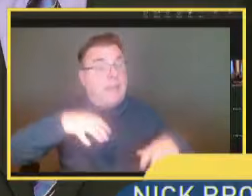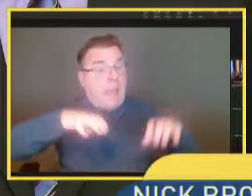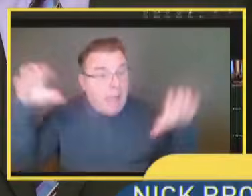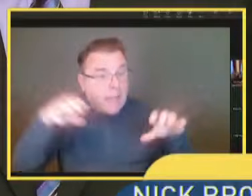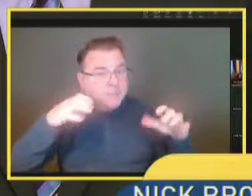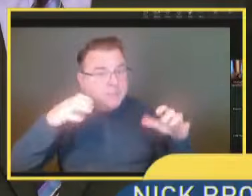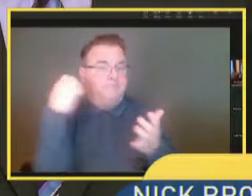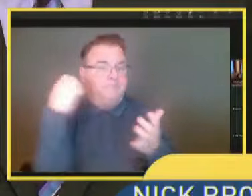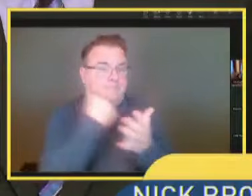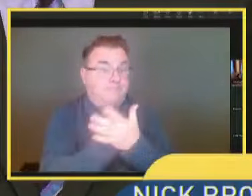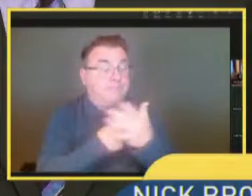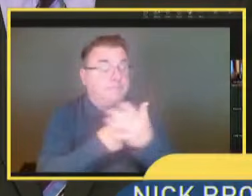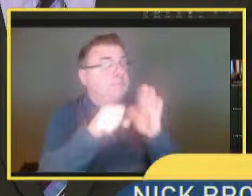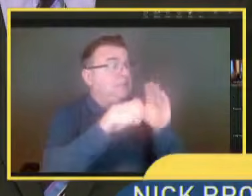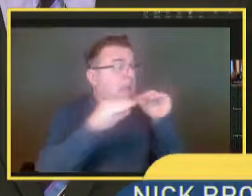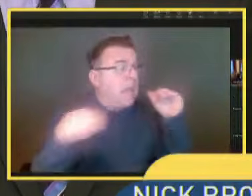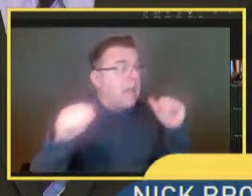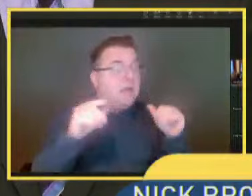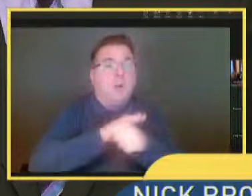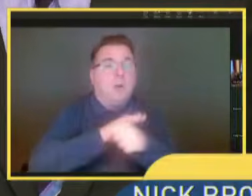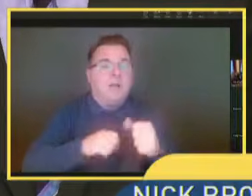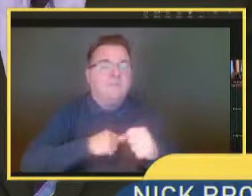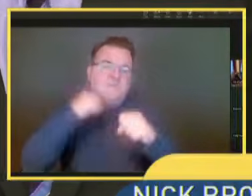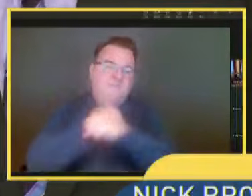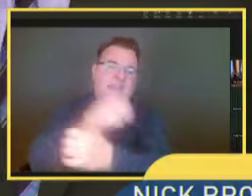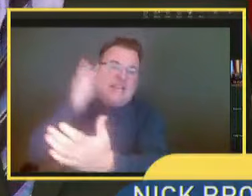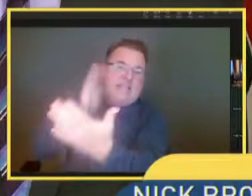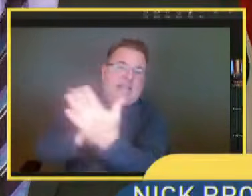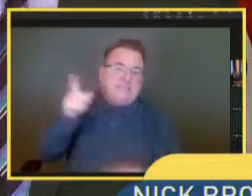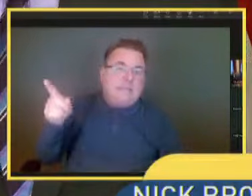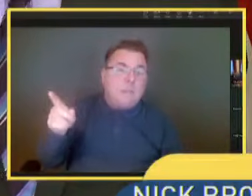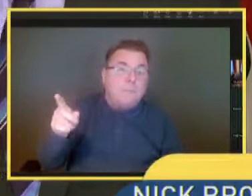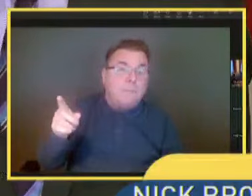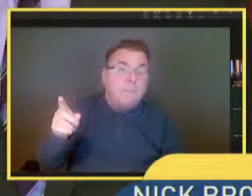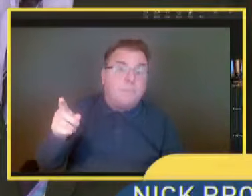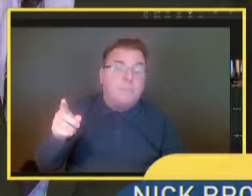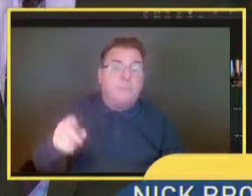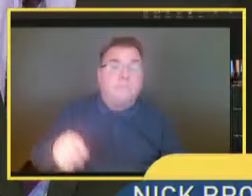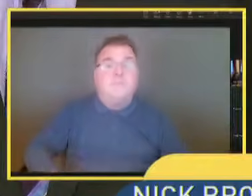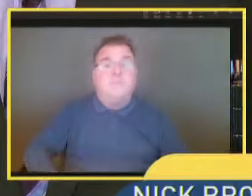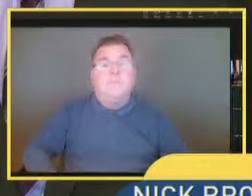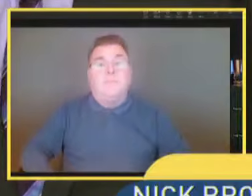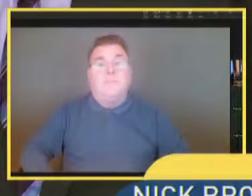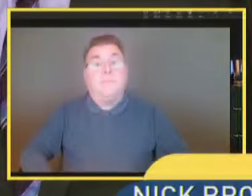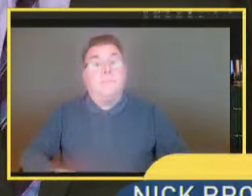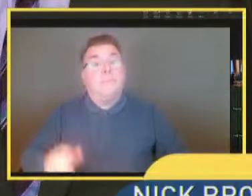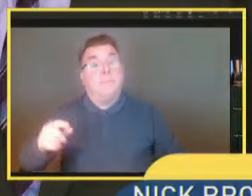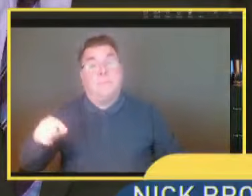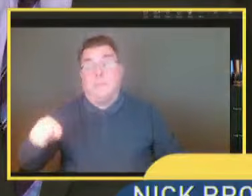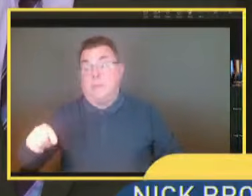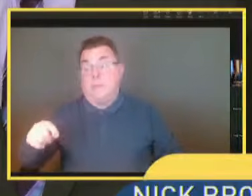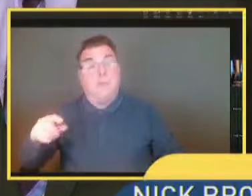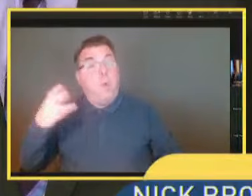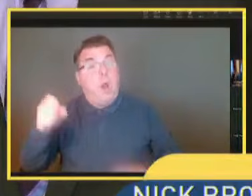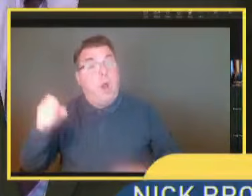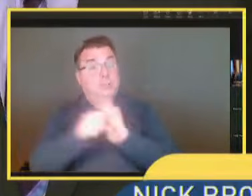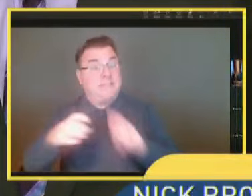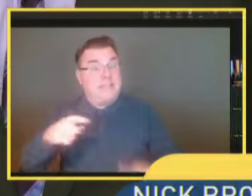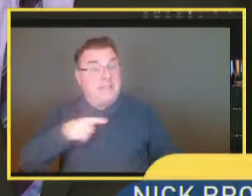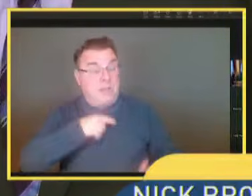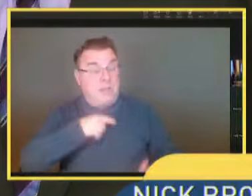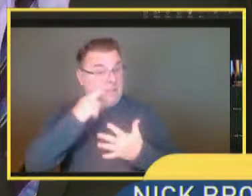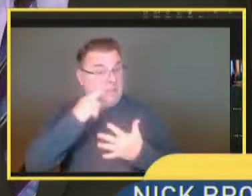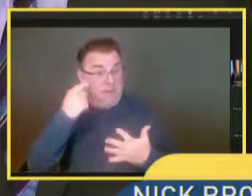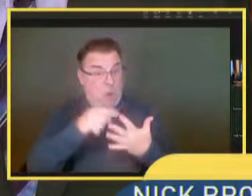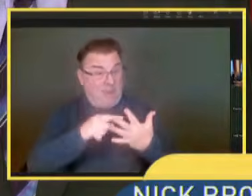state and local level to push back. We must advance some of the measures that this legislature is considering, including the ones that Governor Ferguson